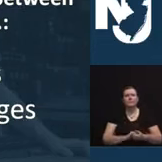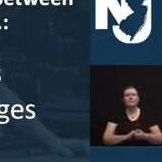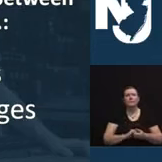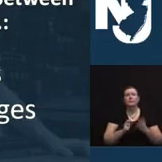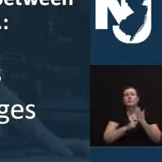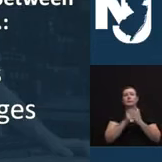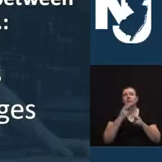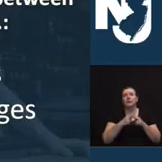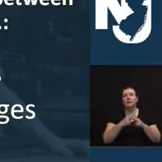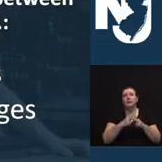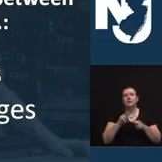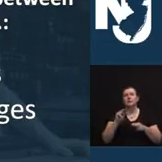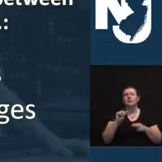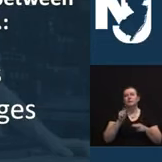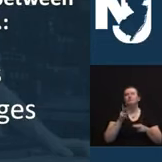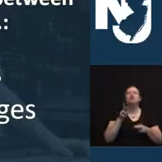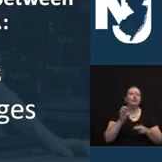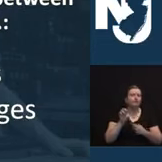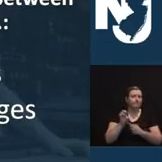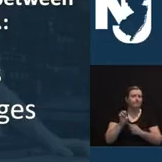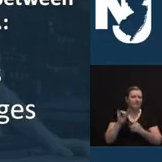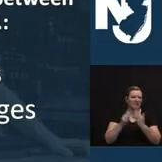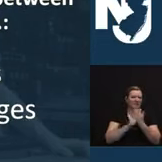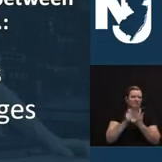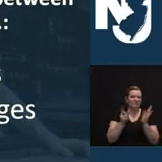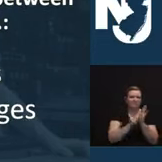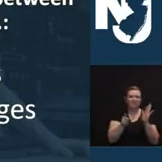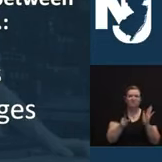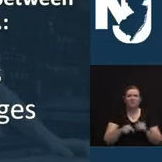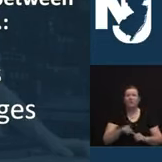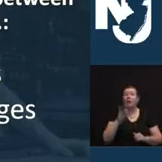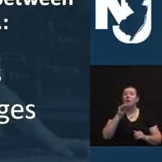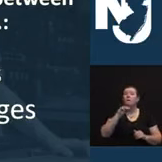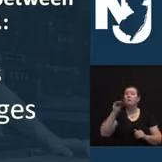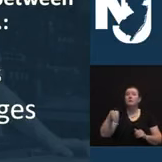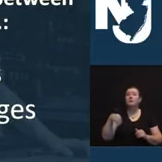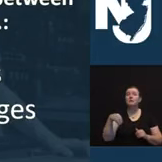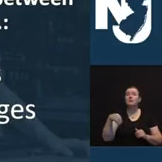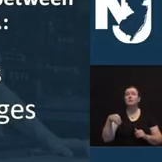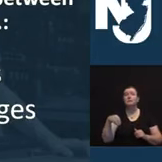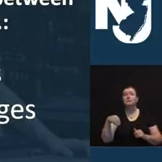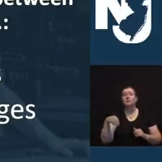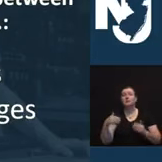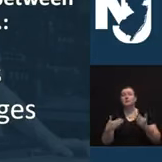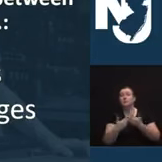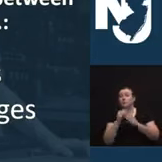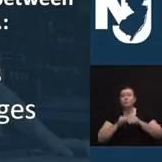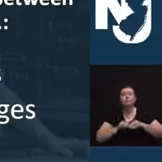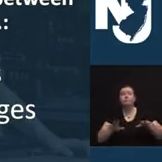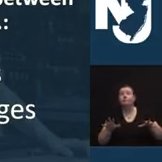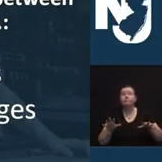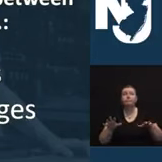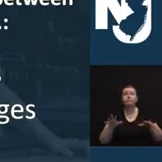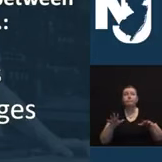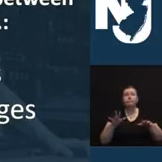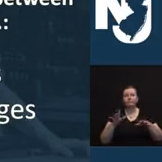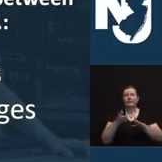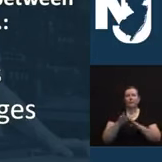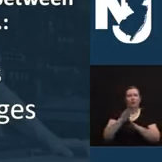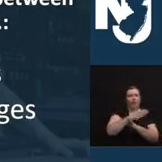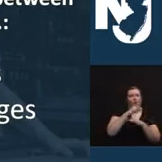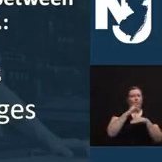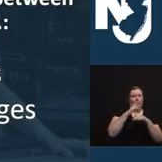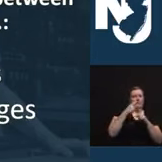and gyms accounted for roughly 80% of new infections in the early months of the pandemic, and this study was based on mobility